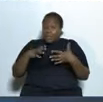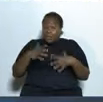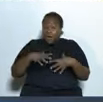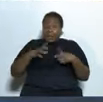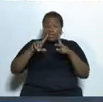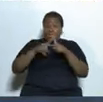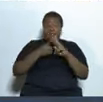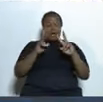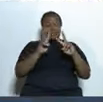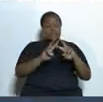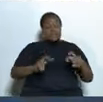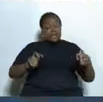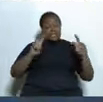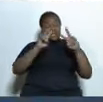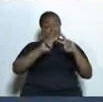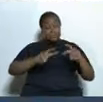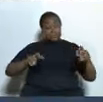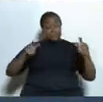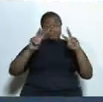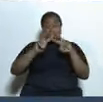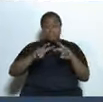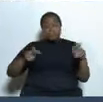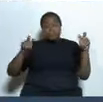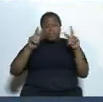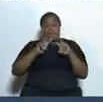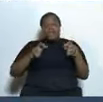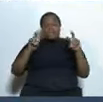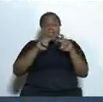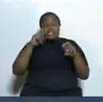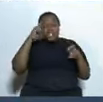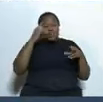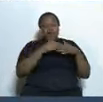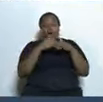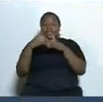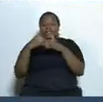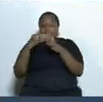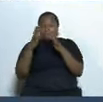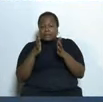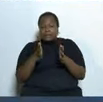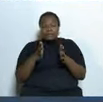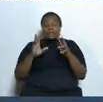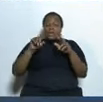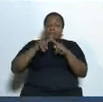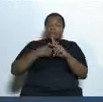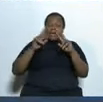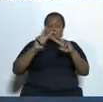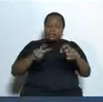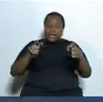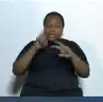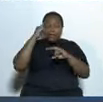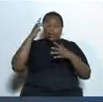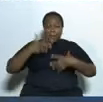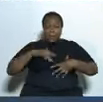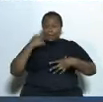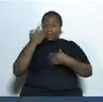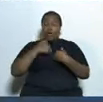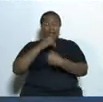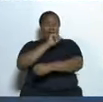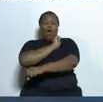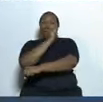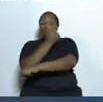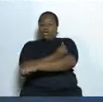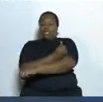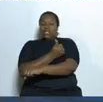They go looking. They go looking for leadership. They go looking for somebody who has authority, somebody